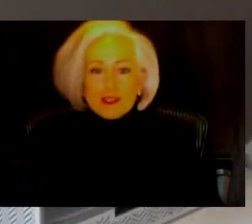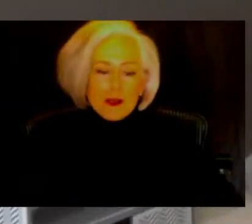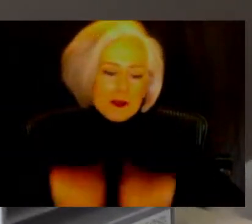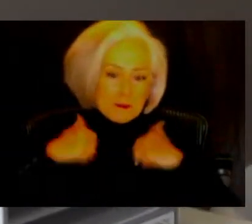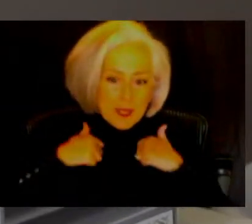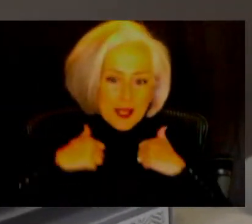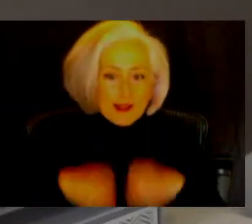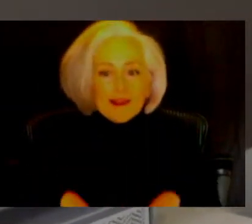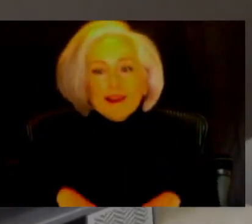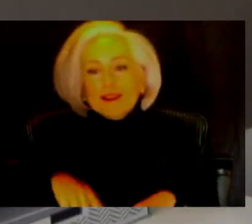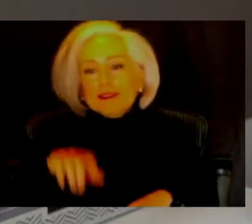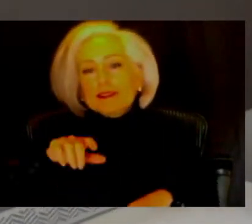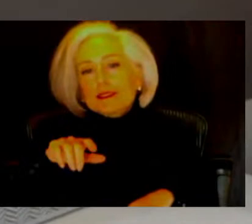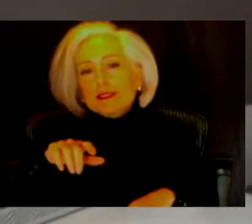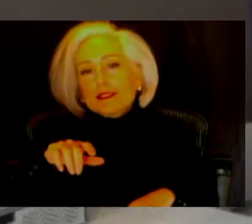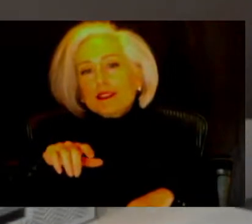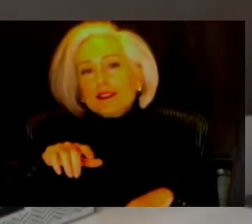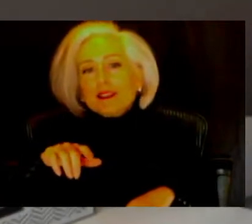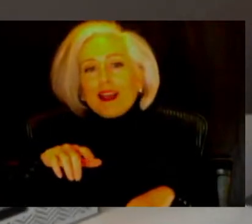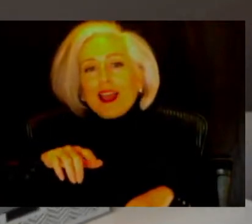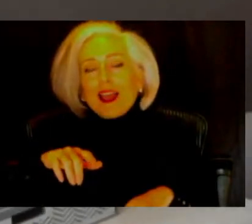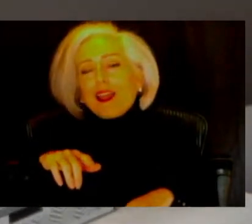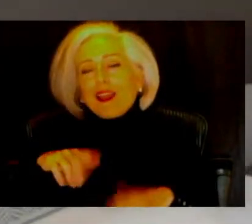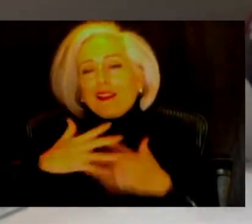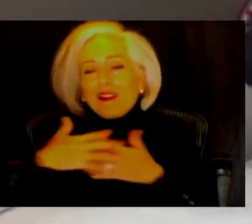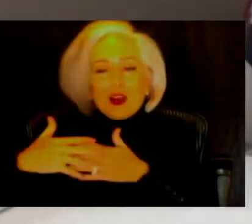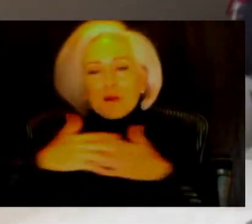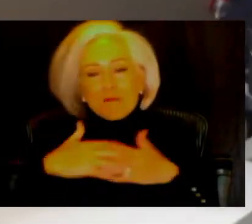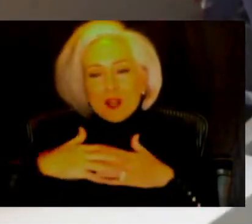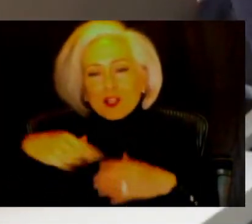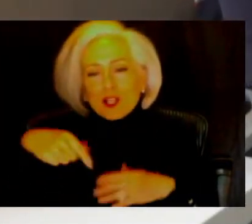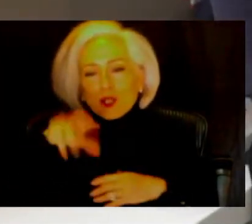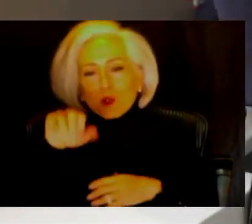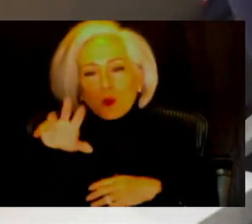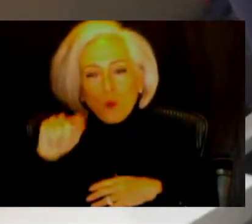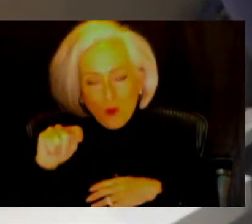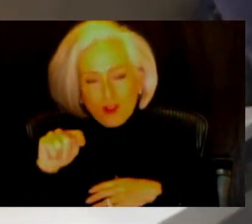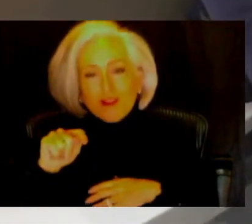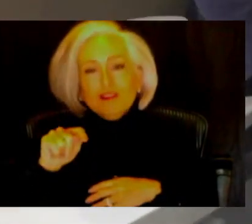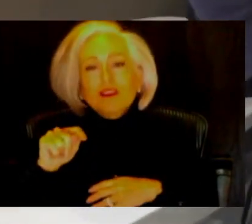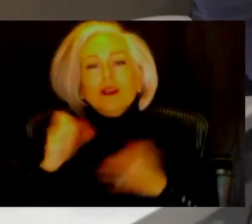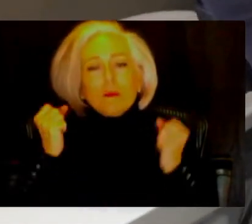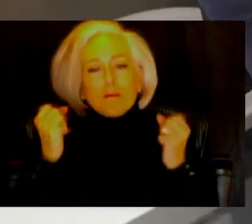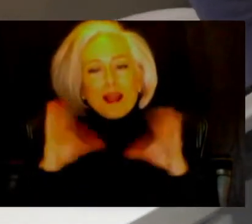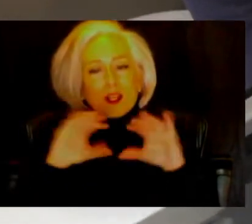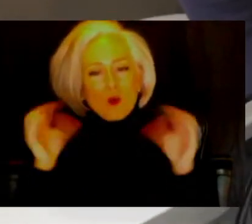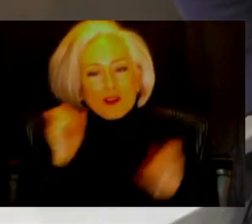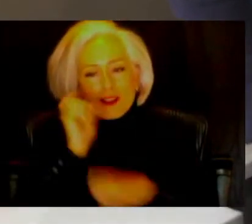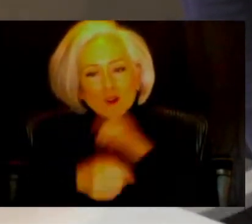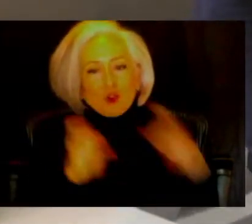always get a patriotic handmade quilt. We have organizations that donate these to us.